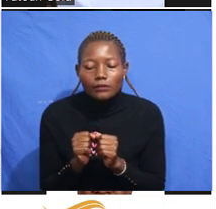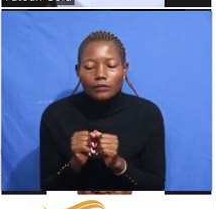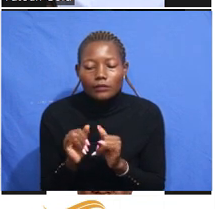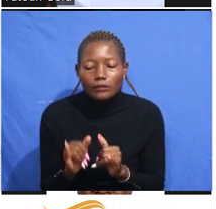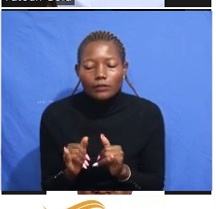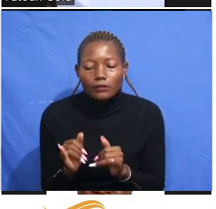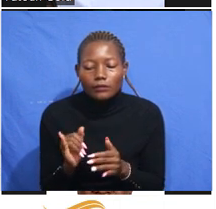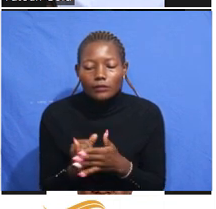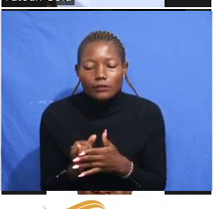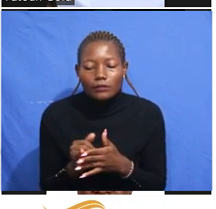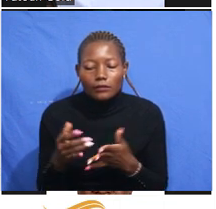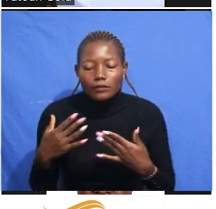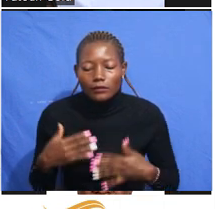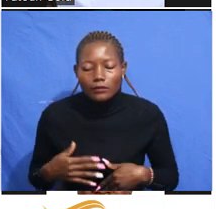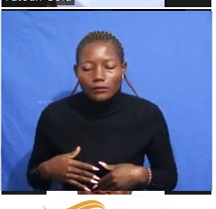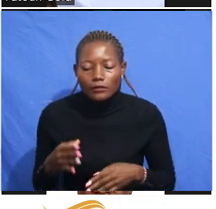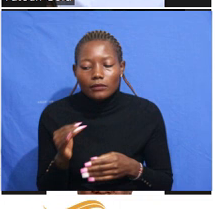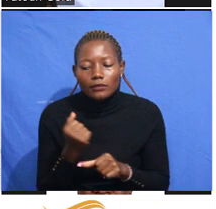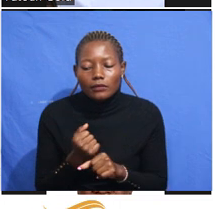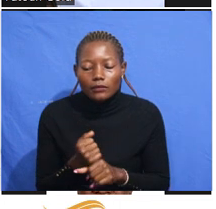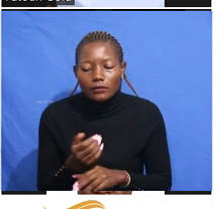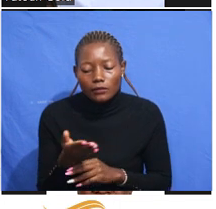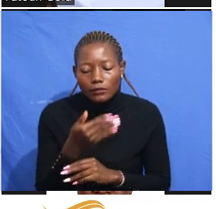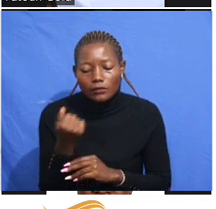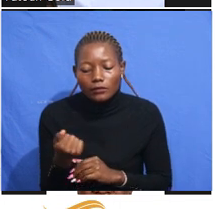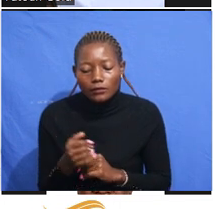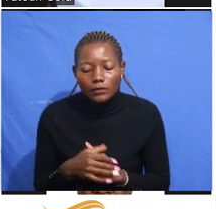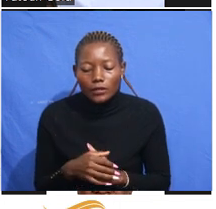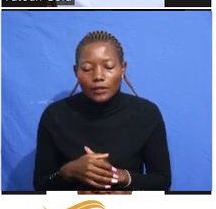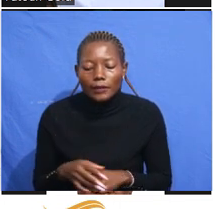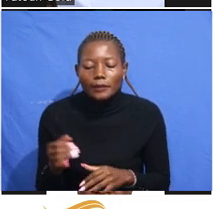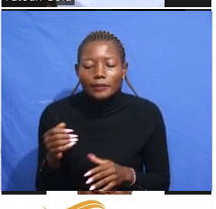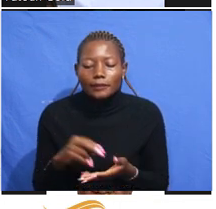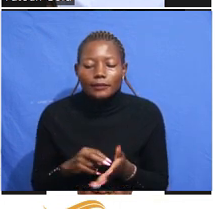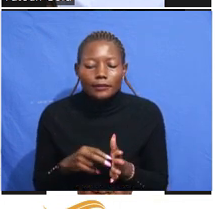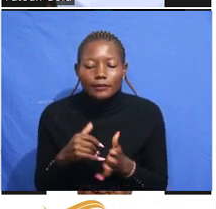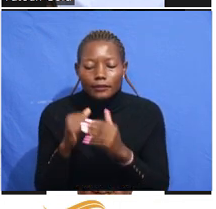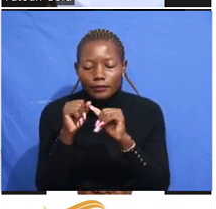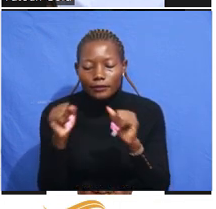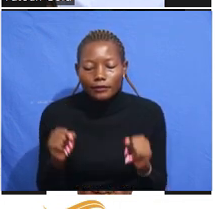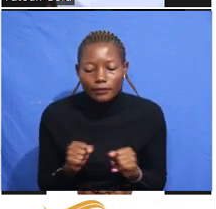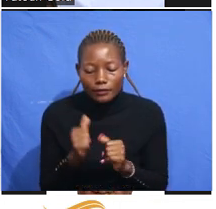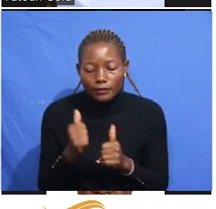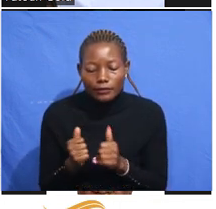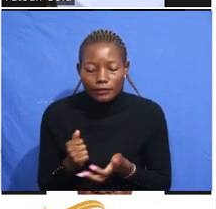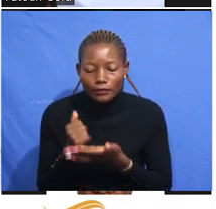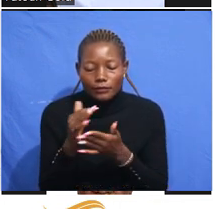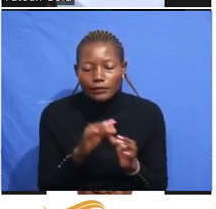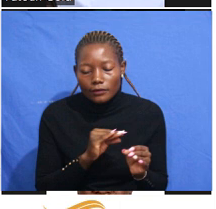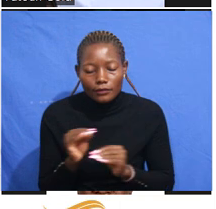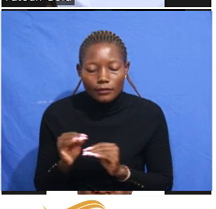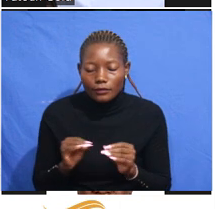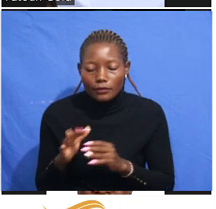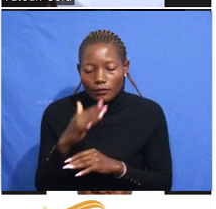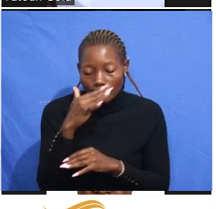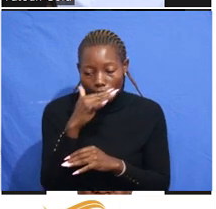body becomes more efficient. So it is a system which transports oxygen, mainly from